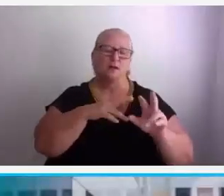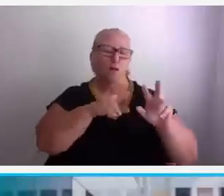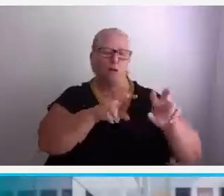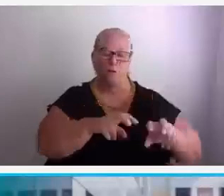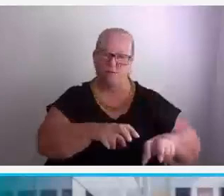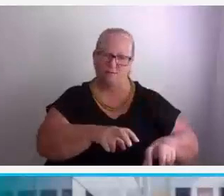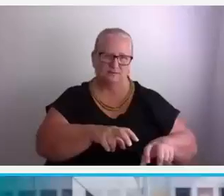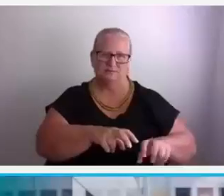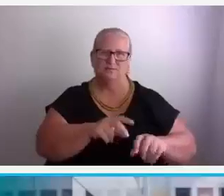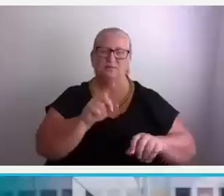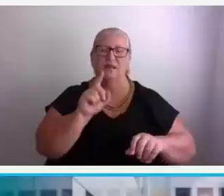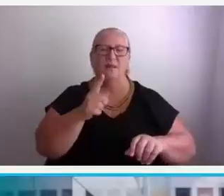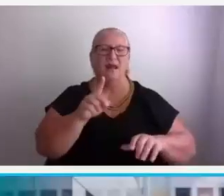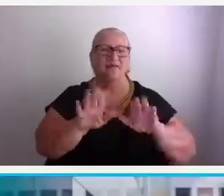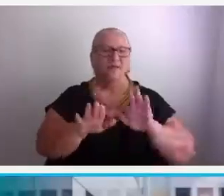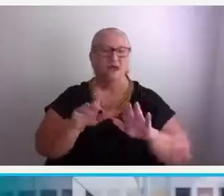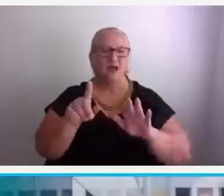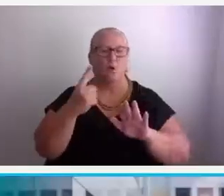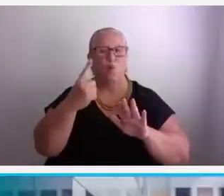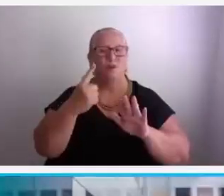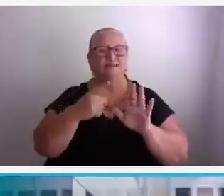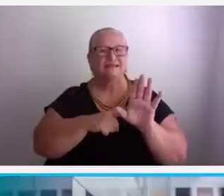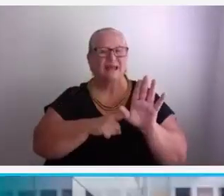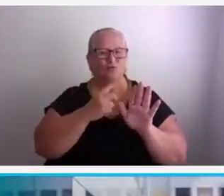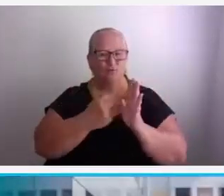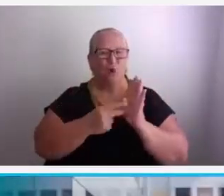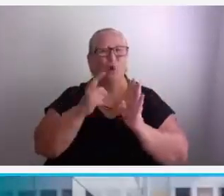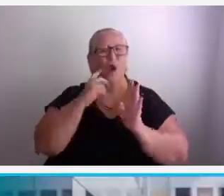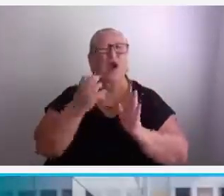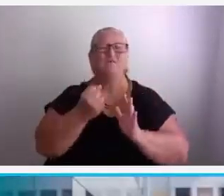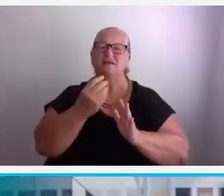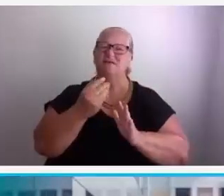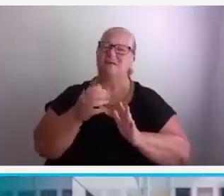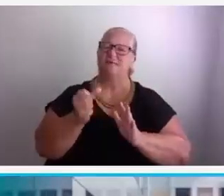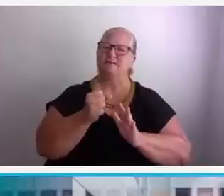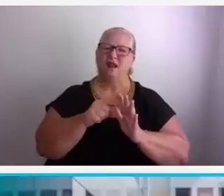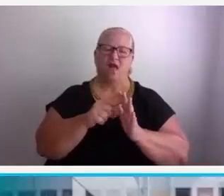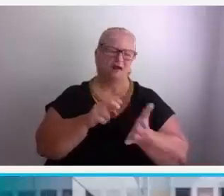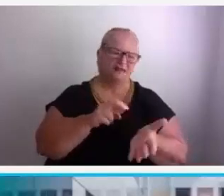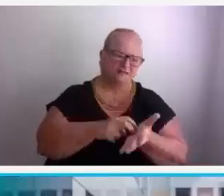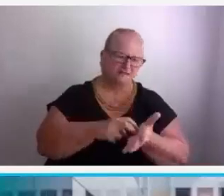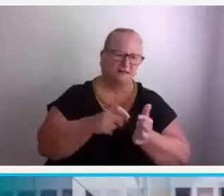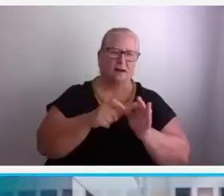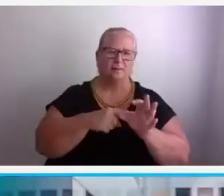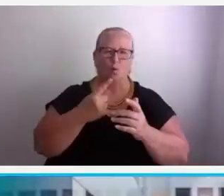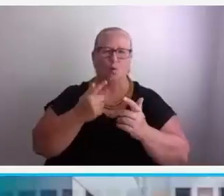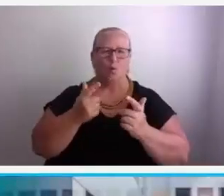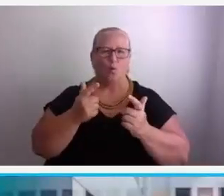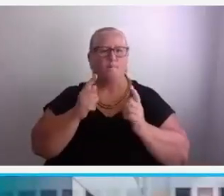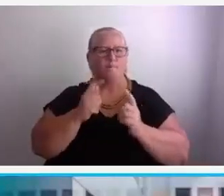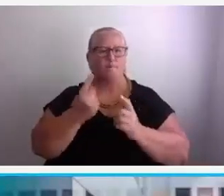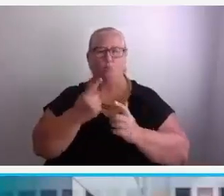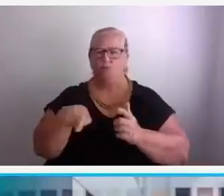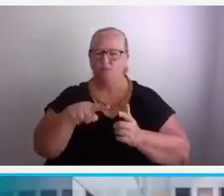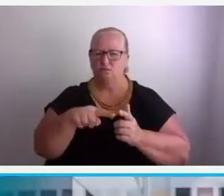similar to the annual report, there will be some accountability requirements, including signature by key personnel. Once